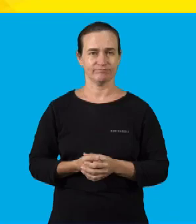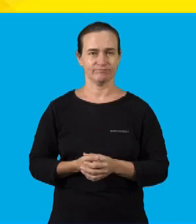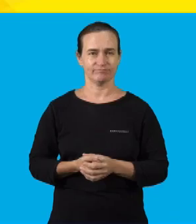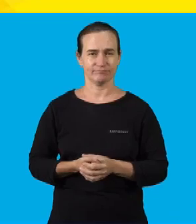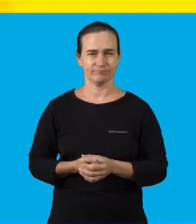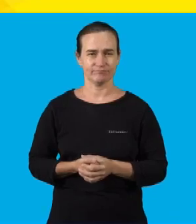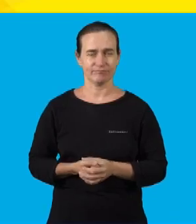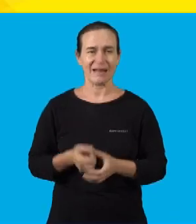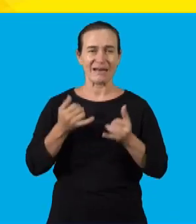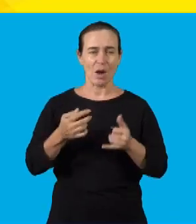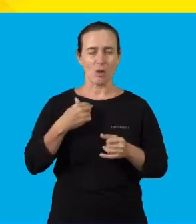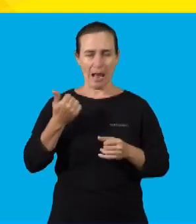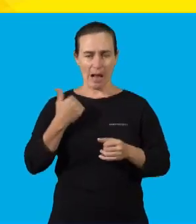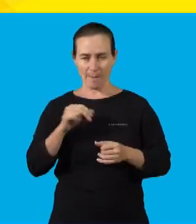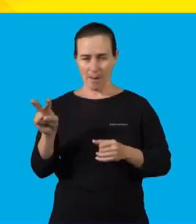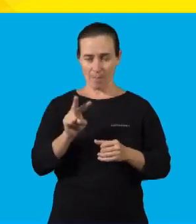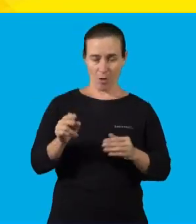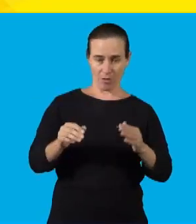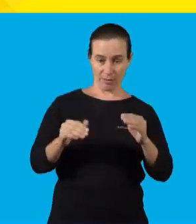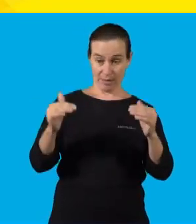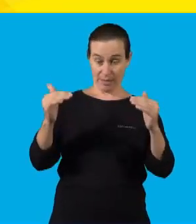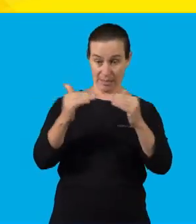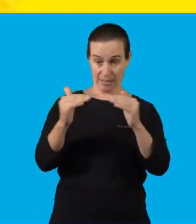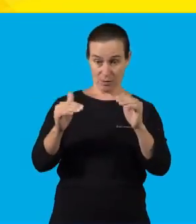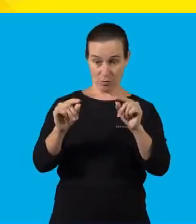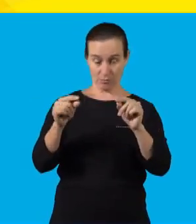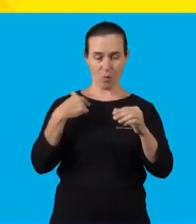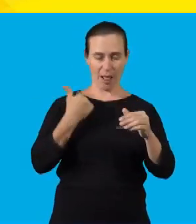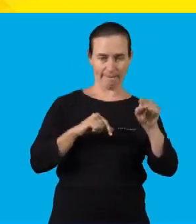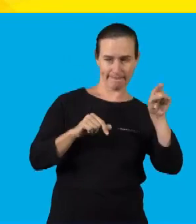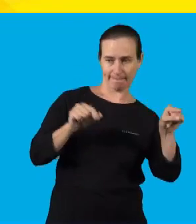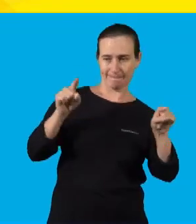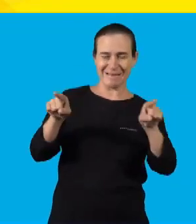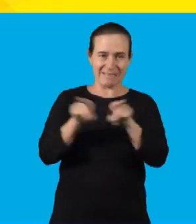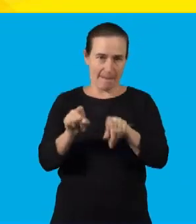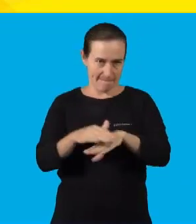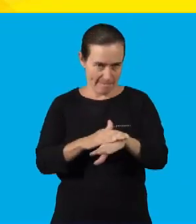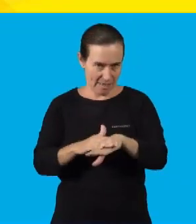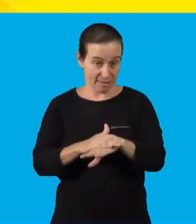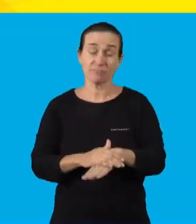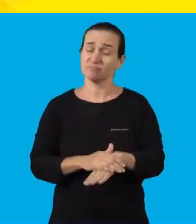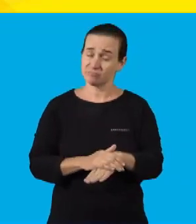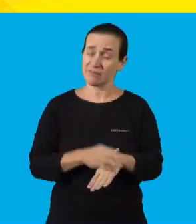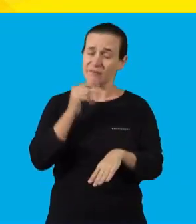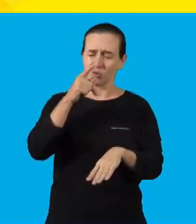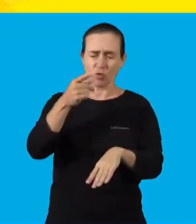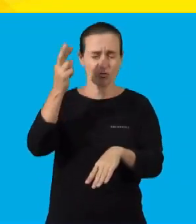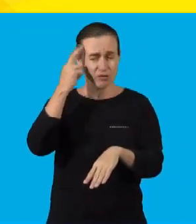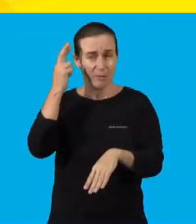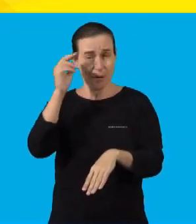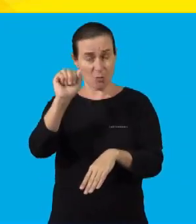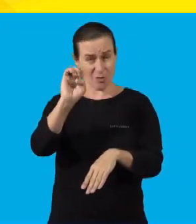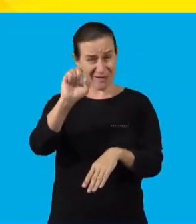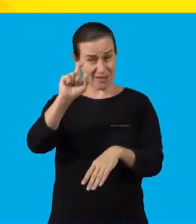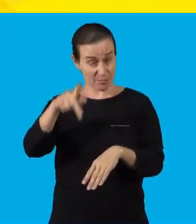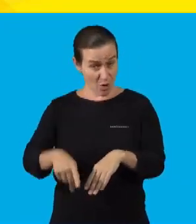get the both sides of the equal sign to the same base. And of course, if you know your exponent laws